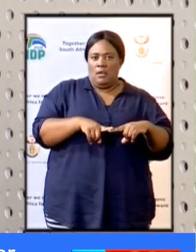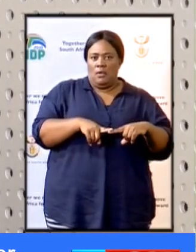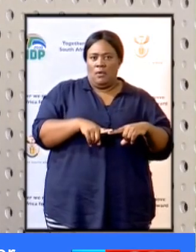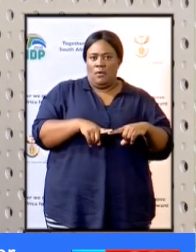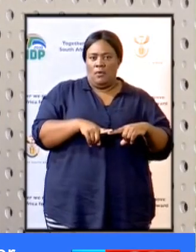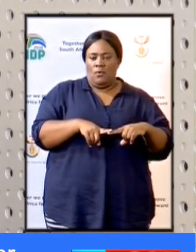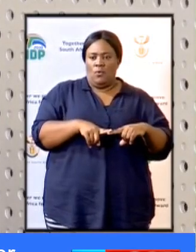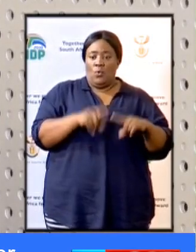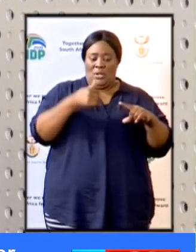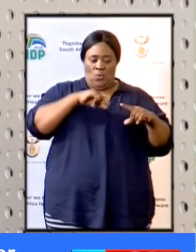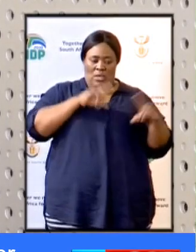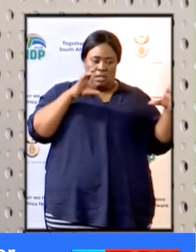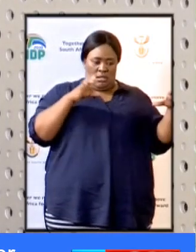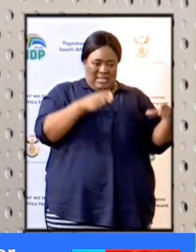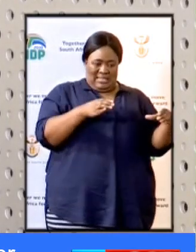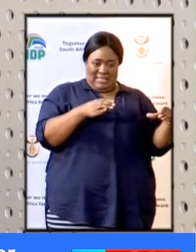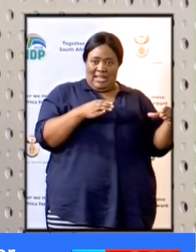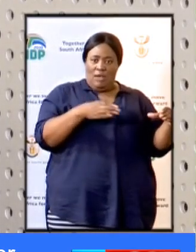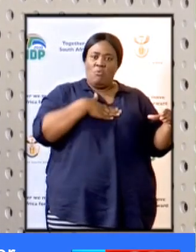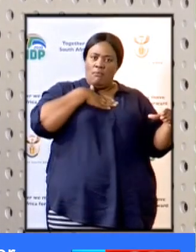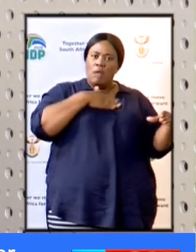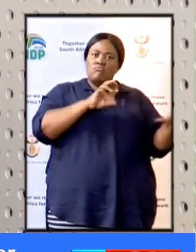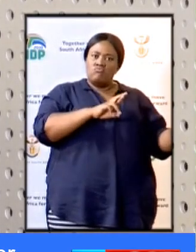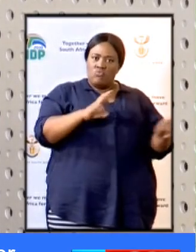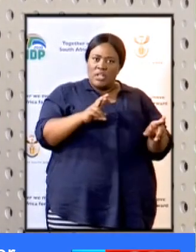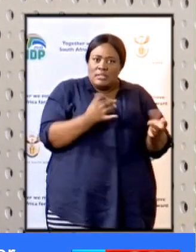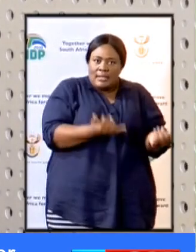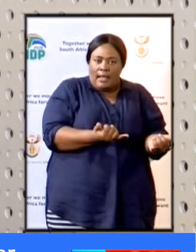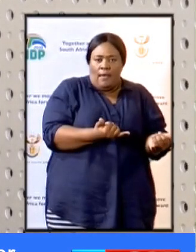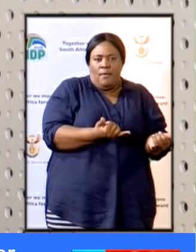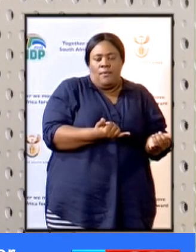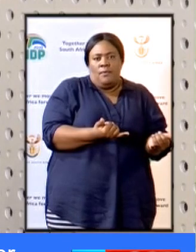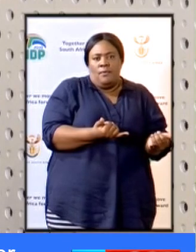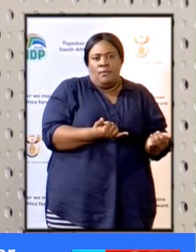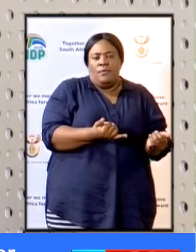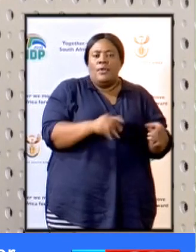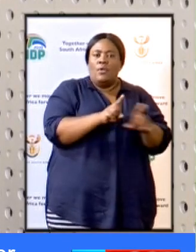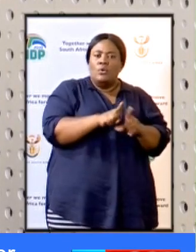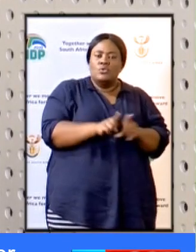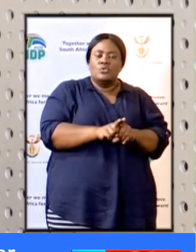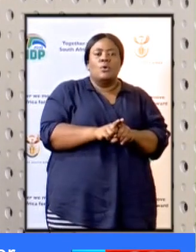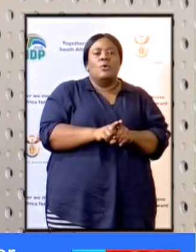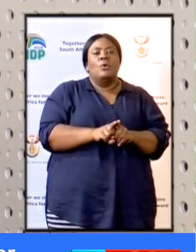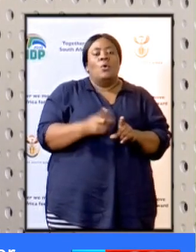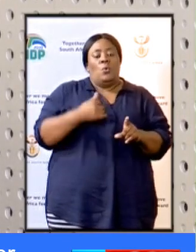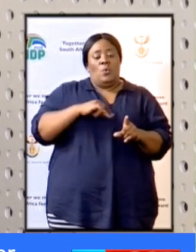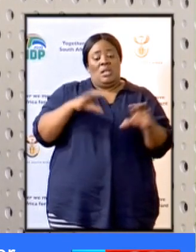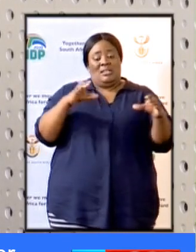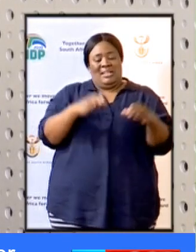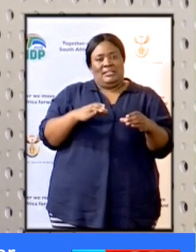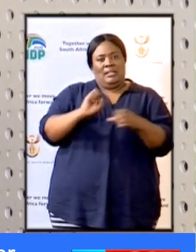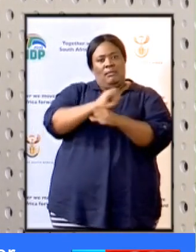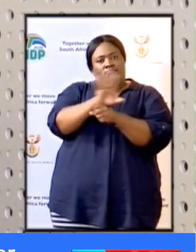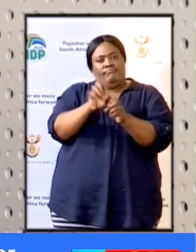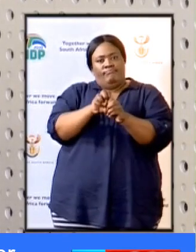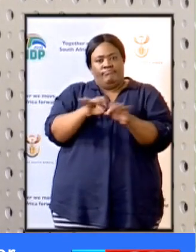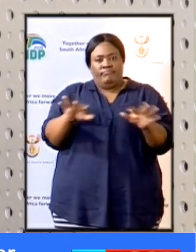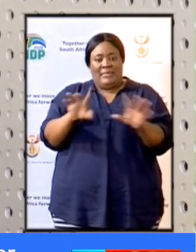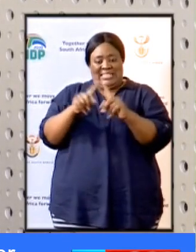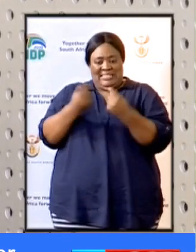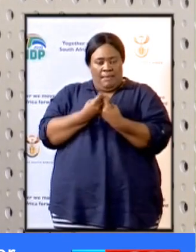as a sector, we are ready, and when, as a sector, the National Coronavirus Command